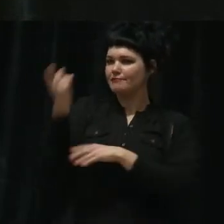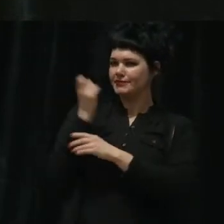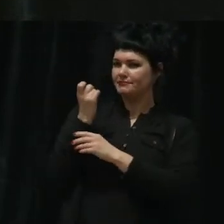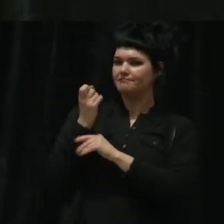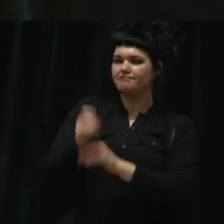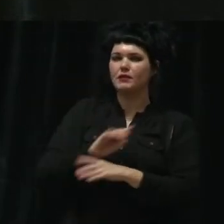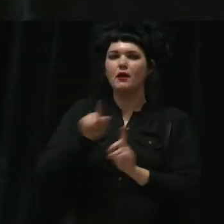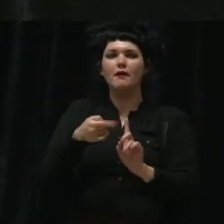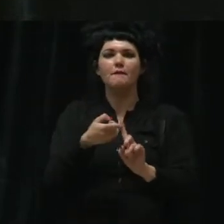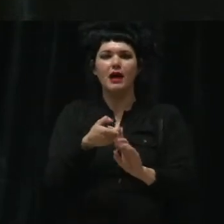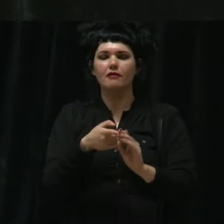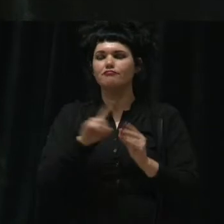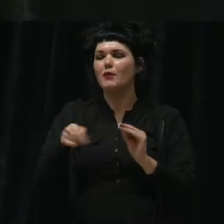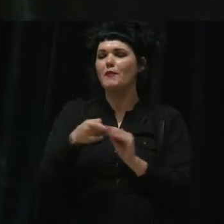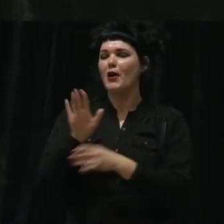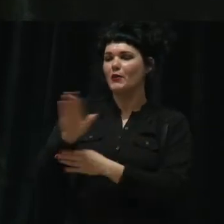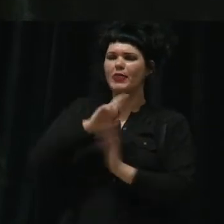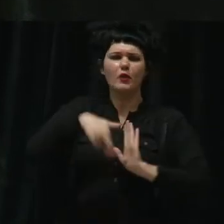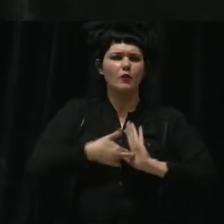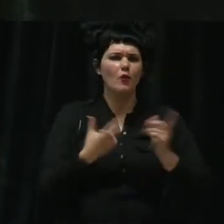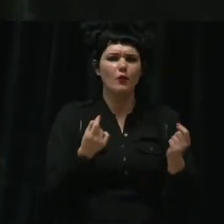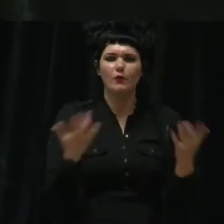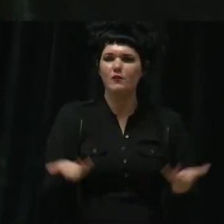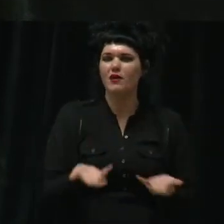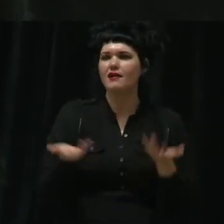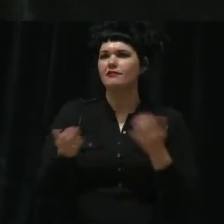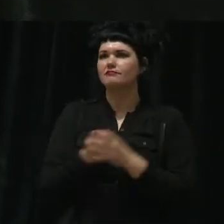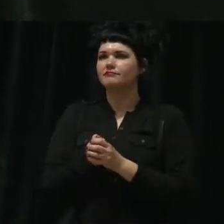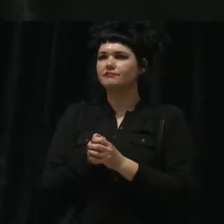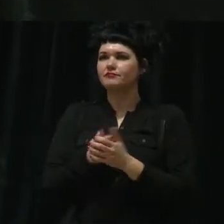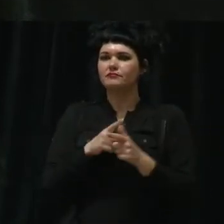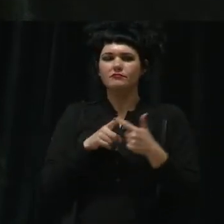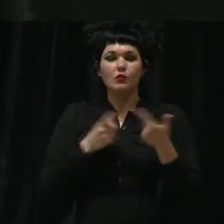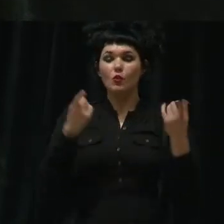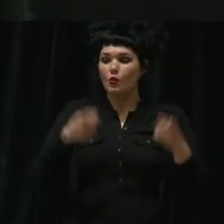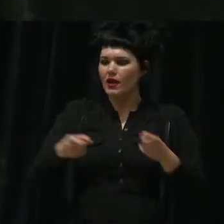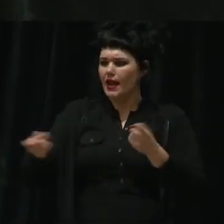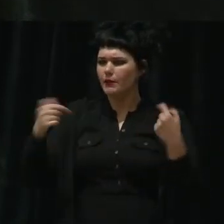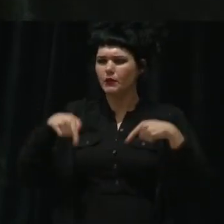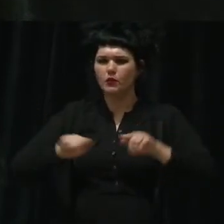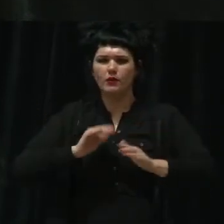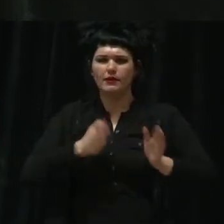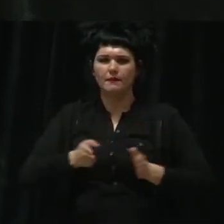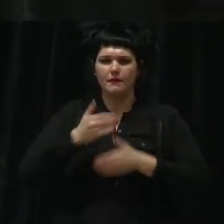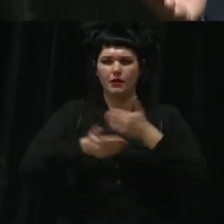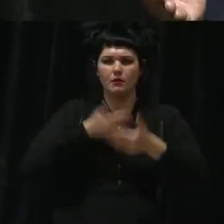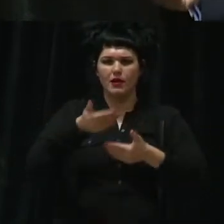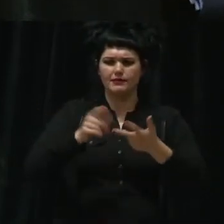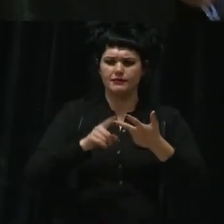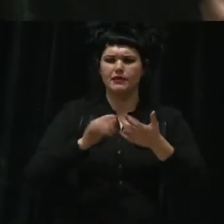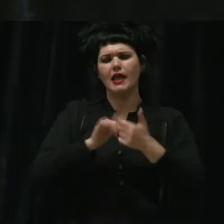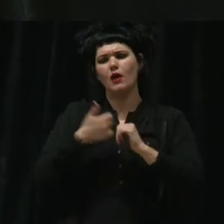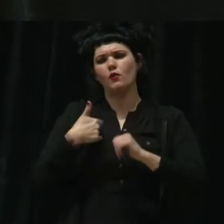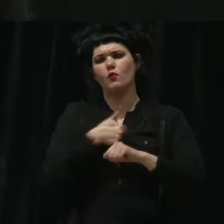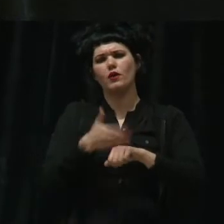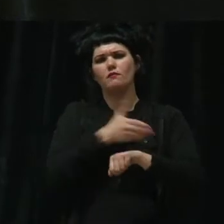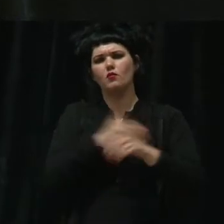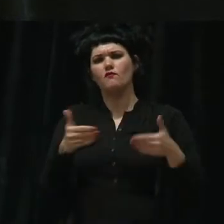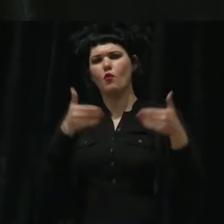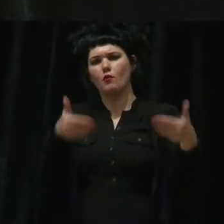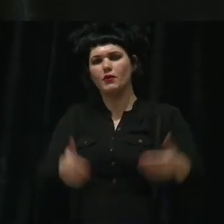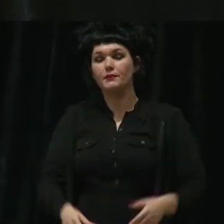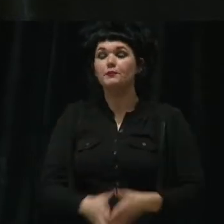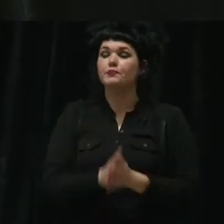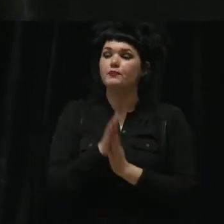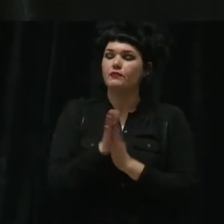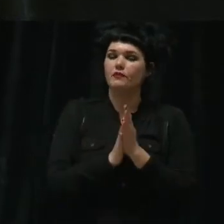about what their role should be, what happened in the planning process, and how to move forward.